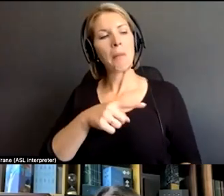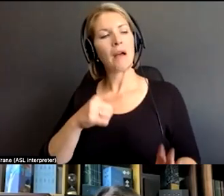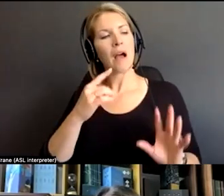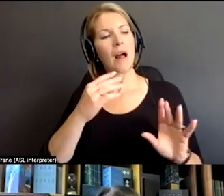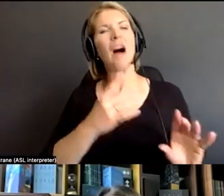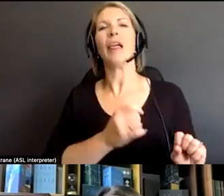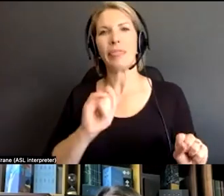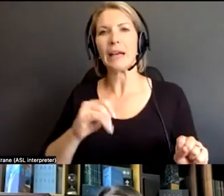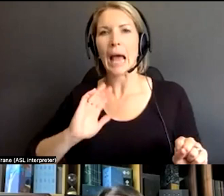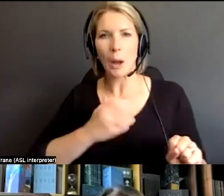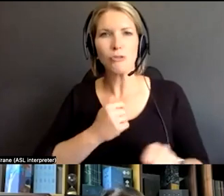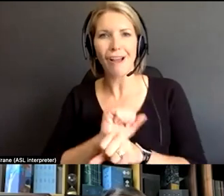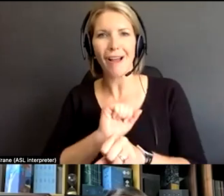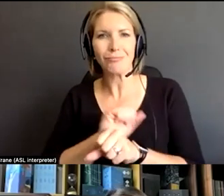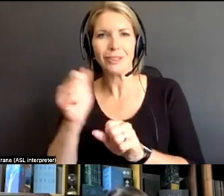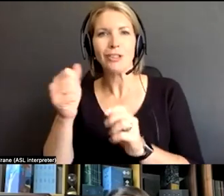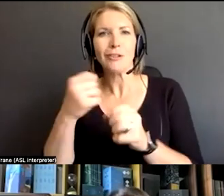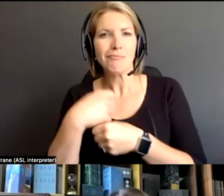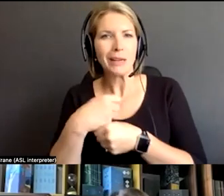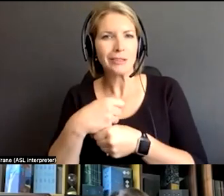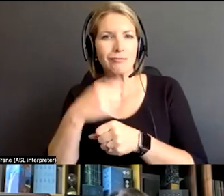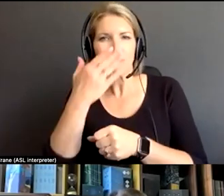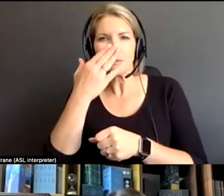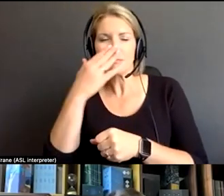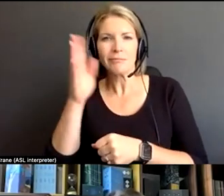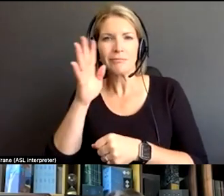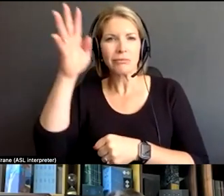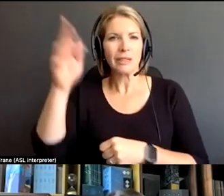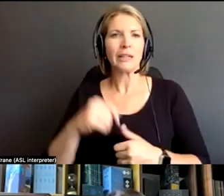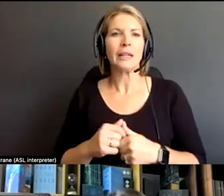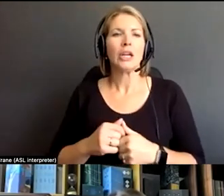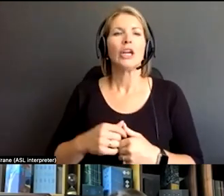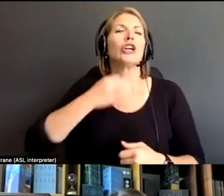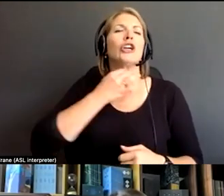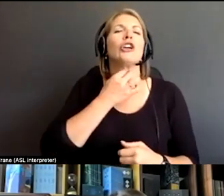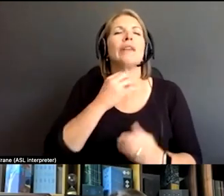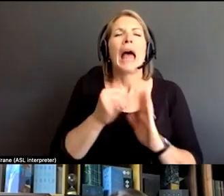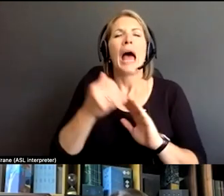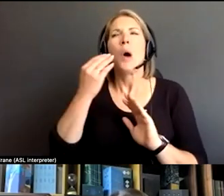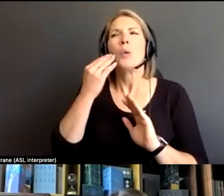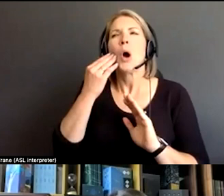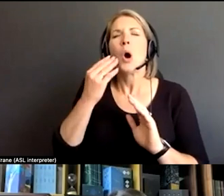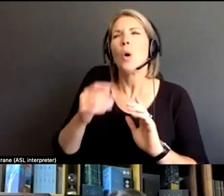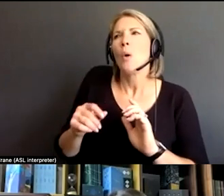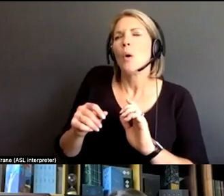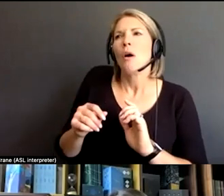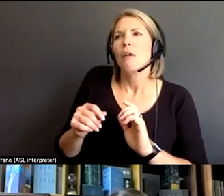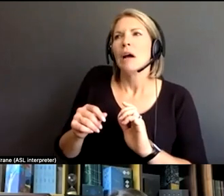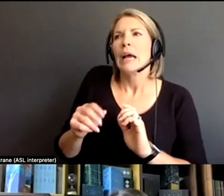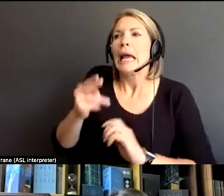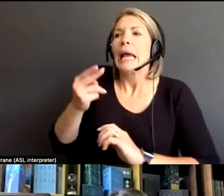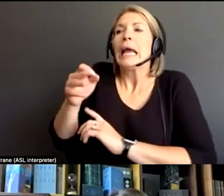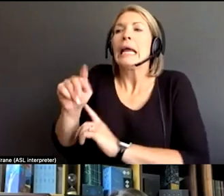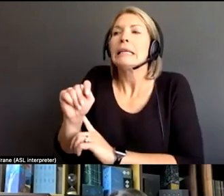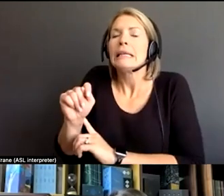with that? Like, how do you know where the line is drawn between giving away too much and giving a potential reader an idea of